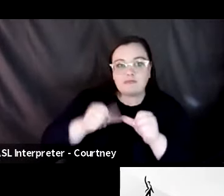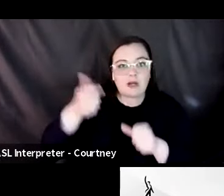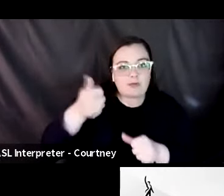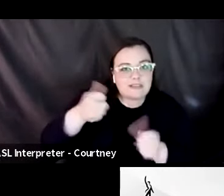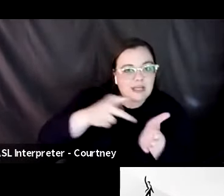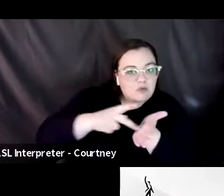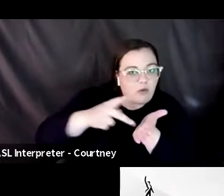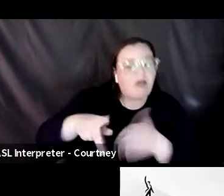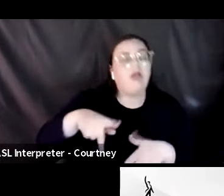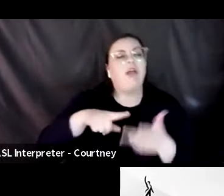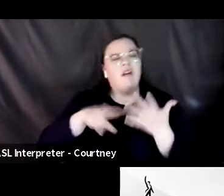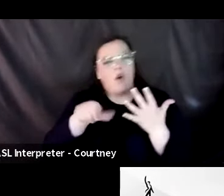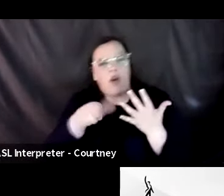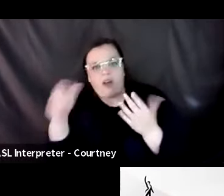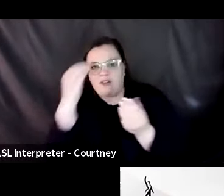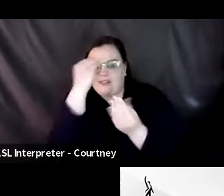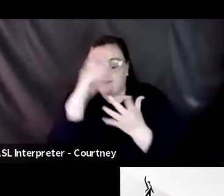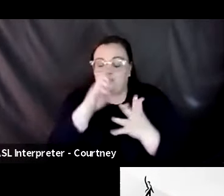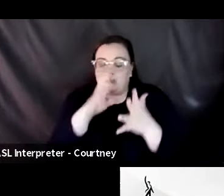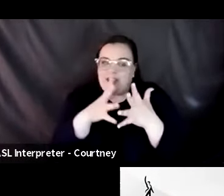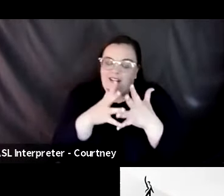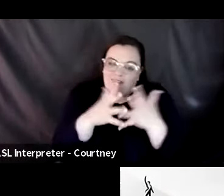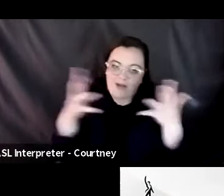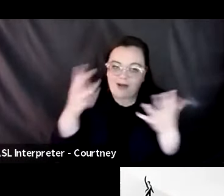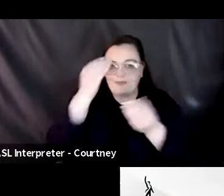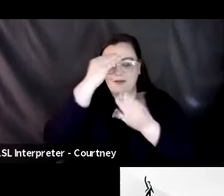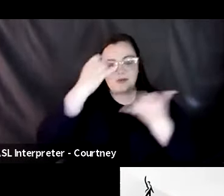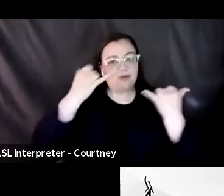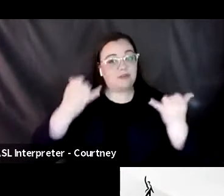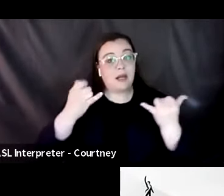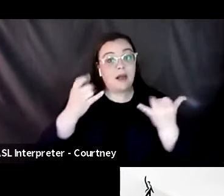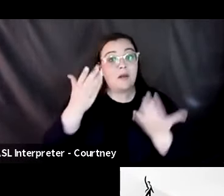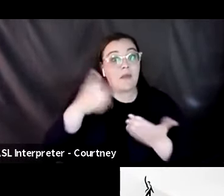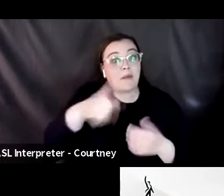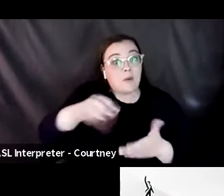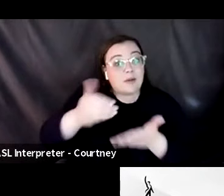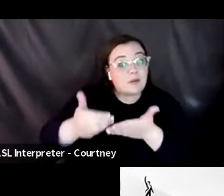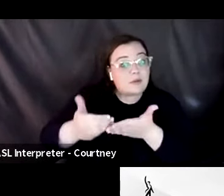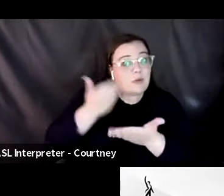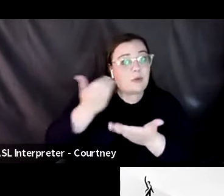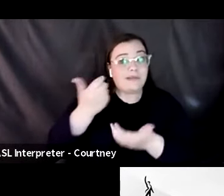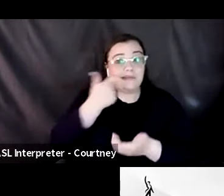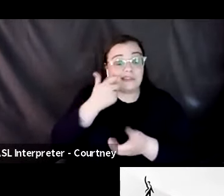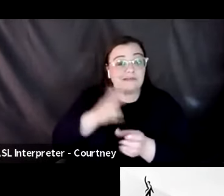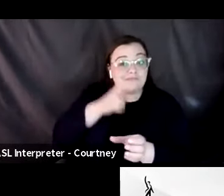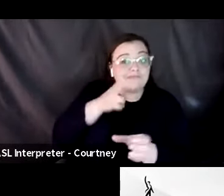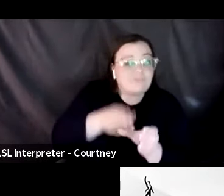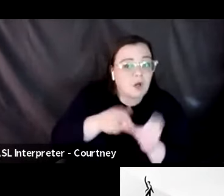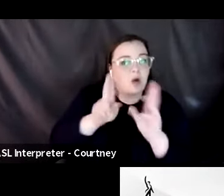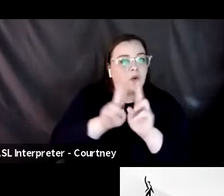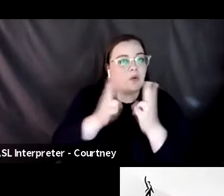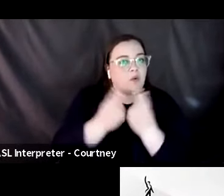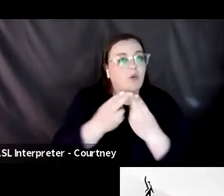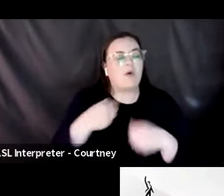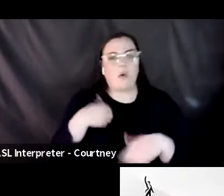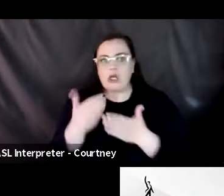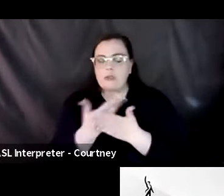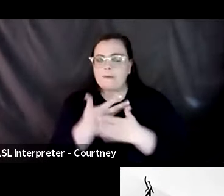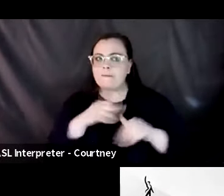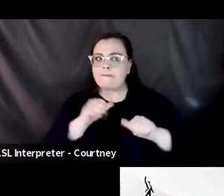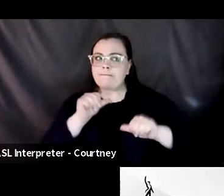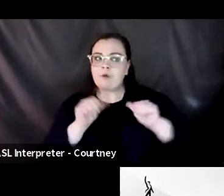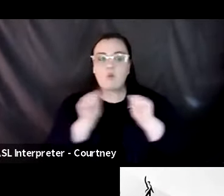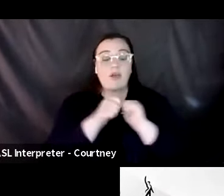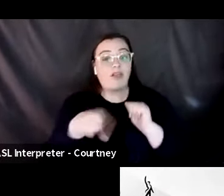there's tons of great info here, particularly for those of you who may be newer to the union or doing commercial work. In